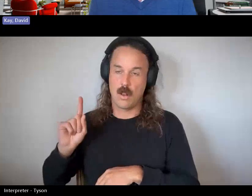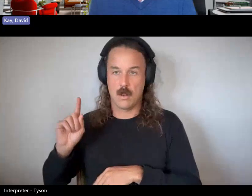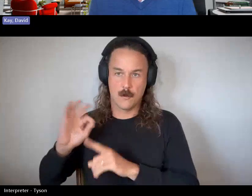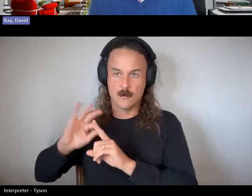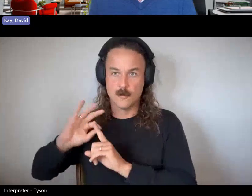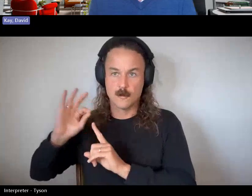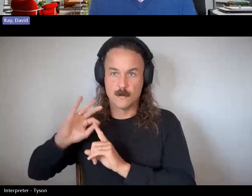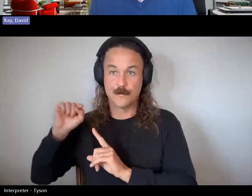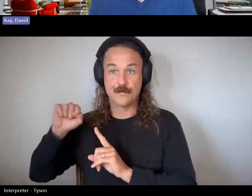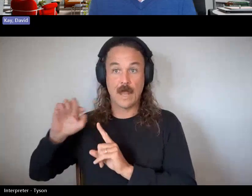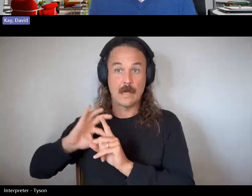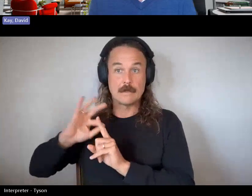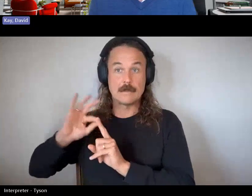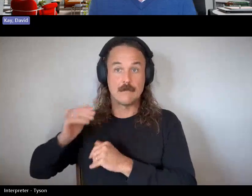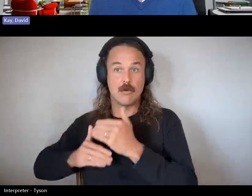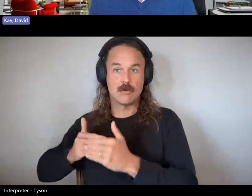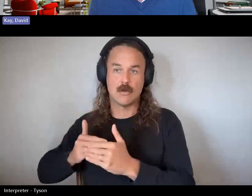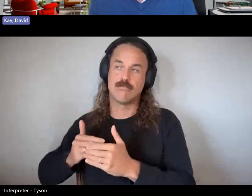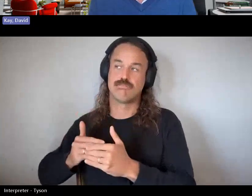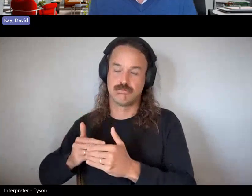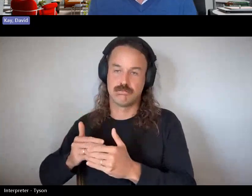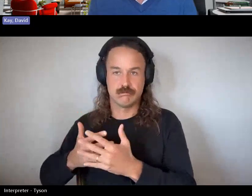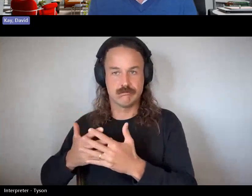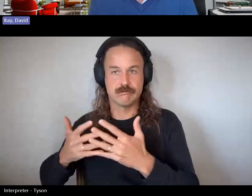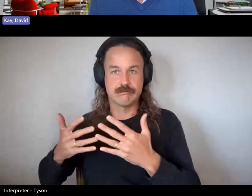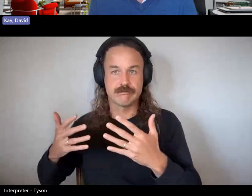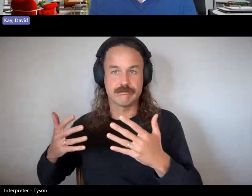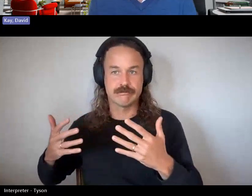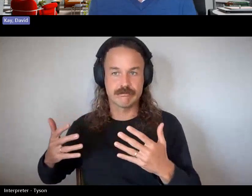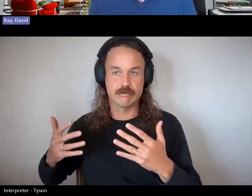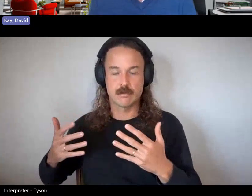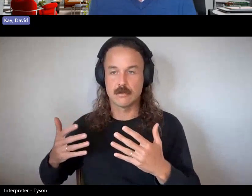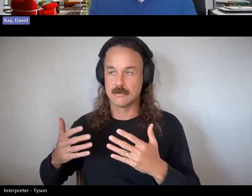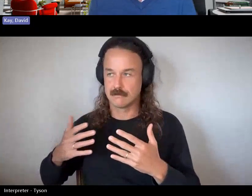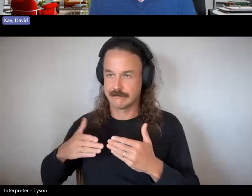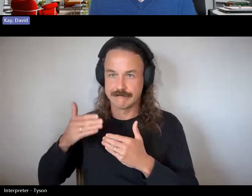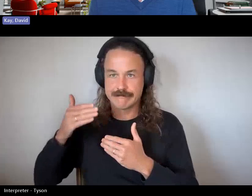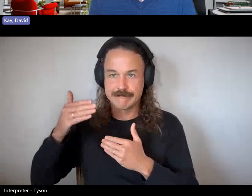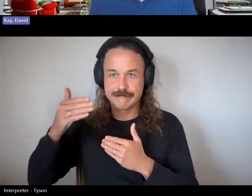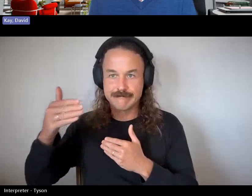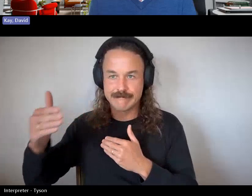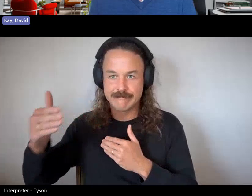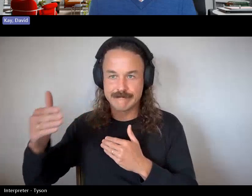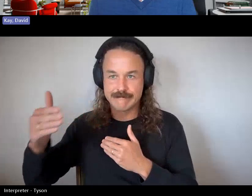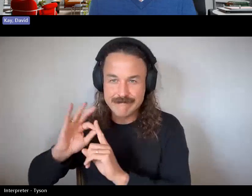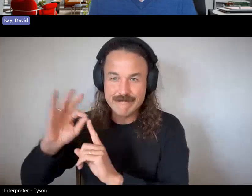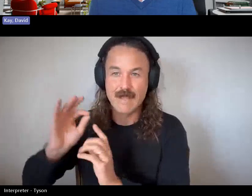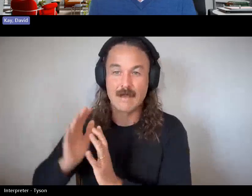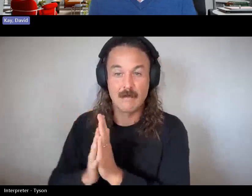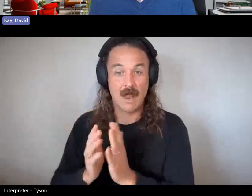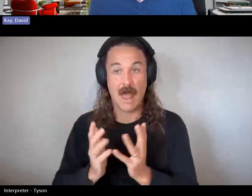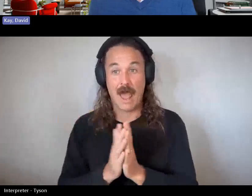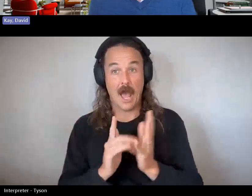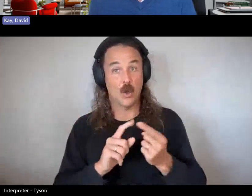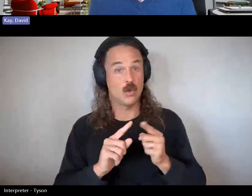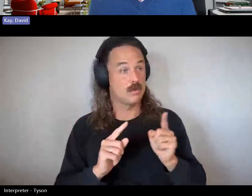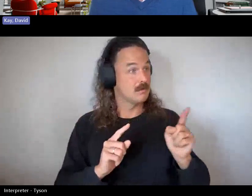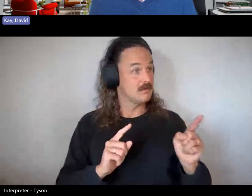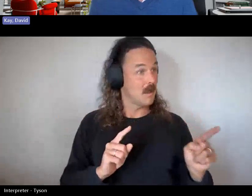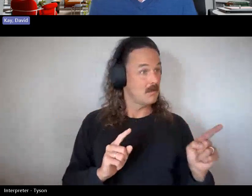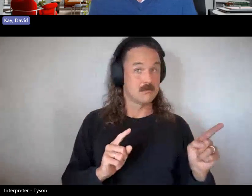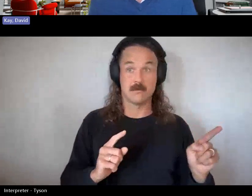long process. So we won't necessarily be in a position to kind of say anything for certain for